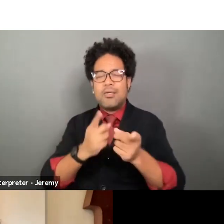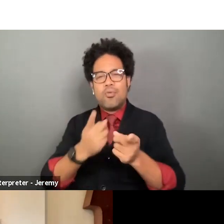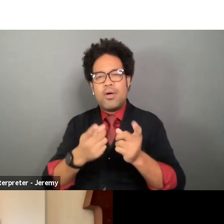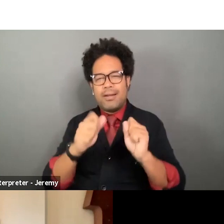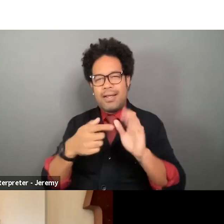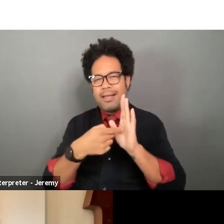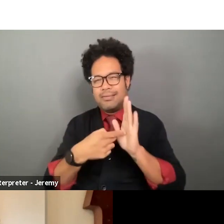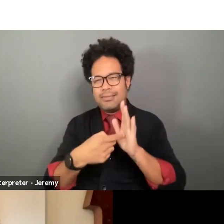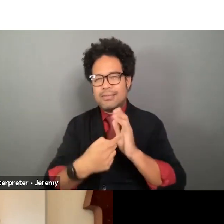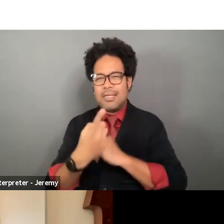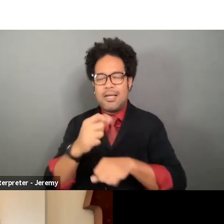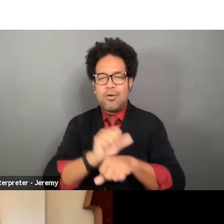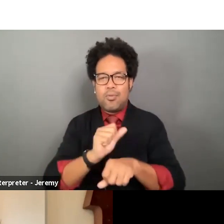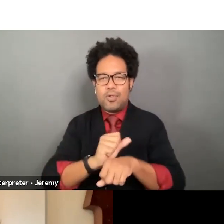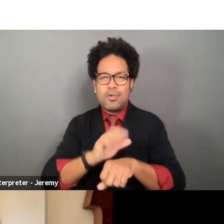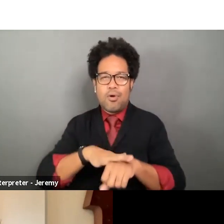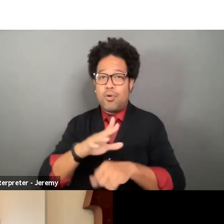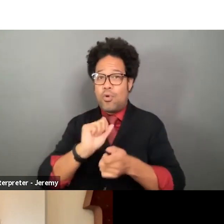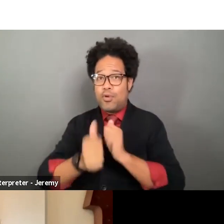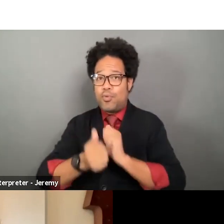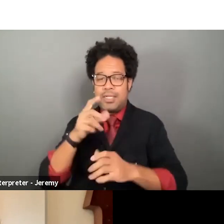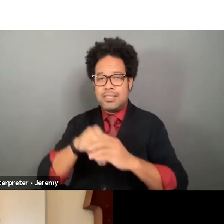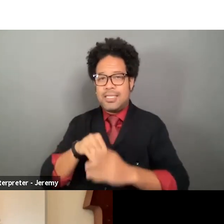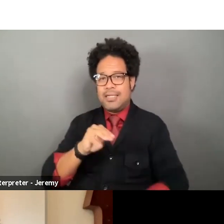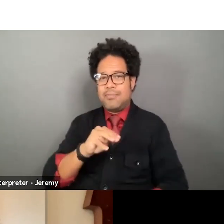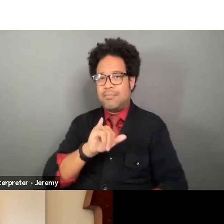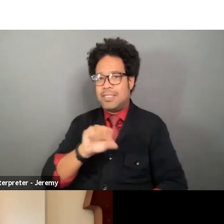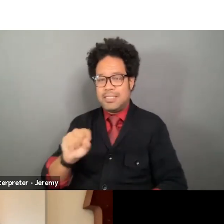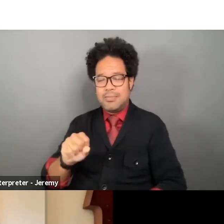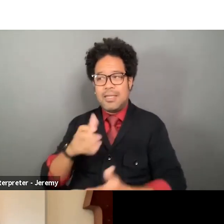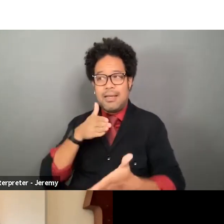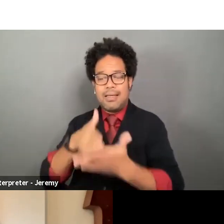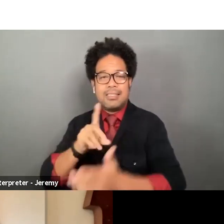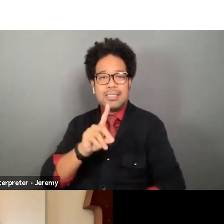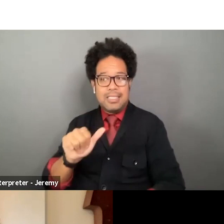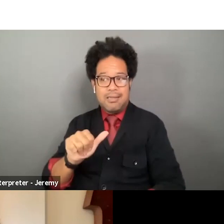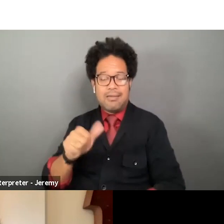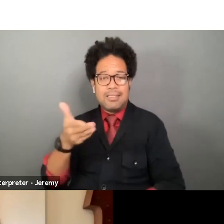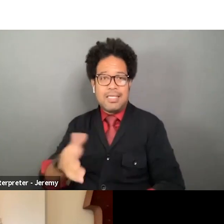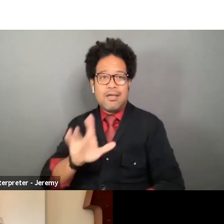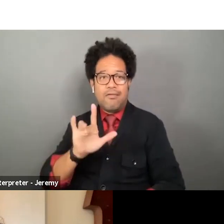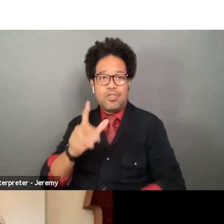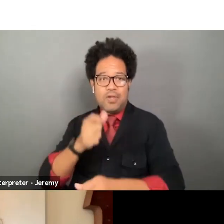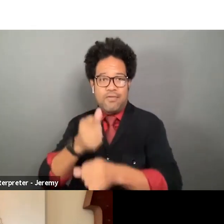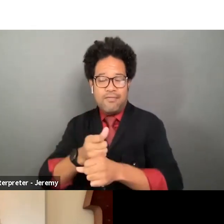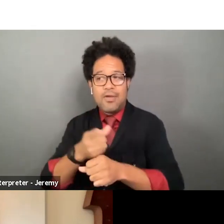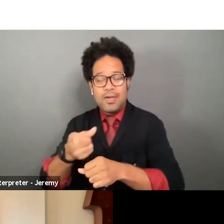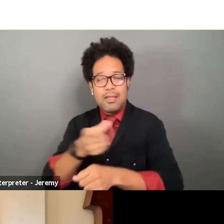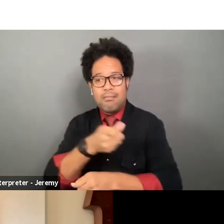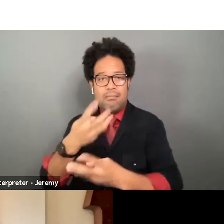on a race in Natchez, Mississippi for against a DA who's been in office for about 25 years and incarcerated 5,000